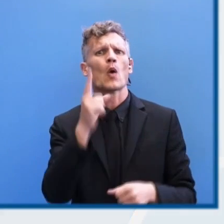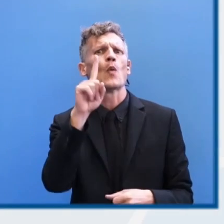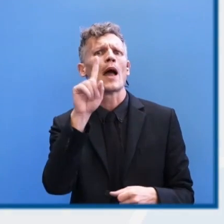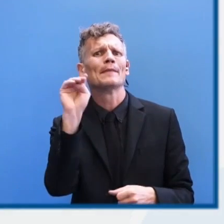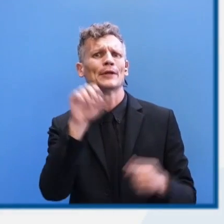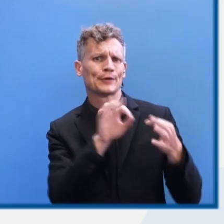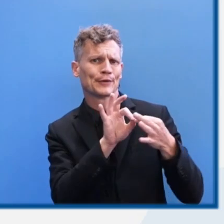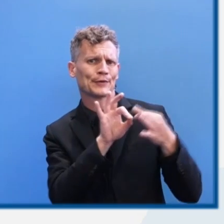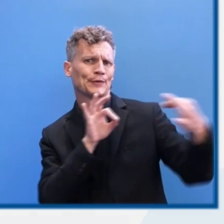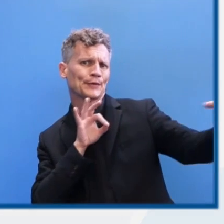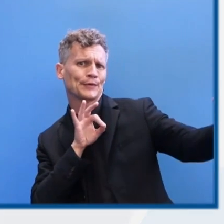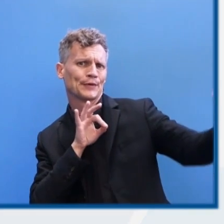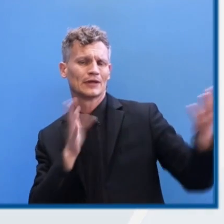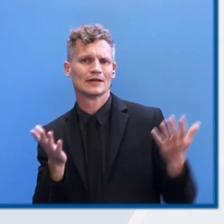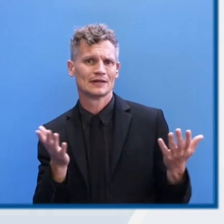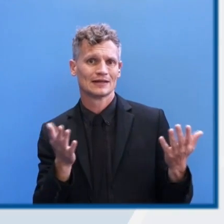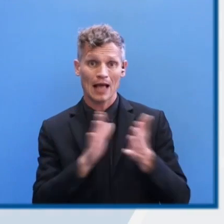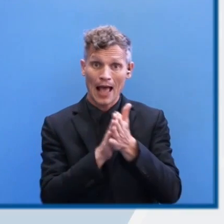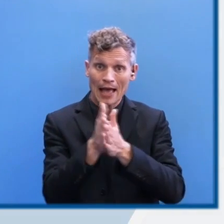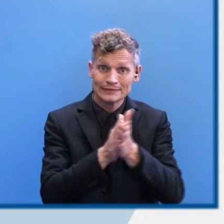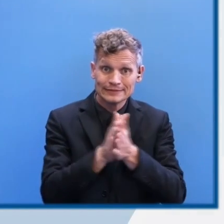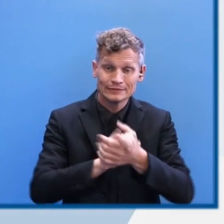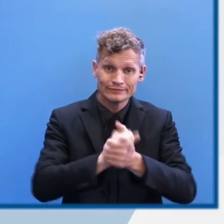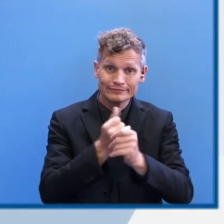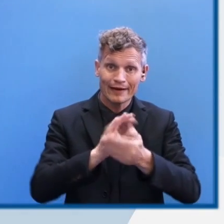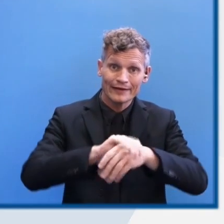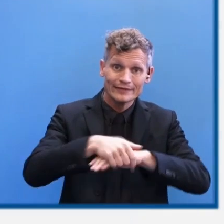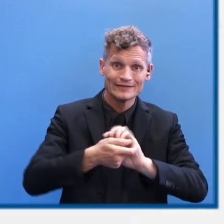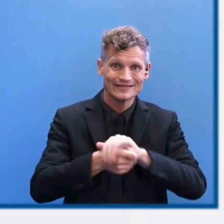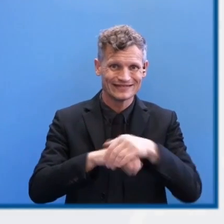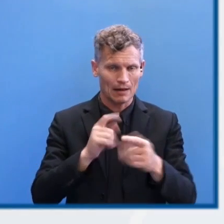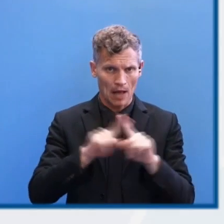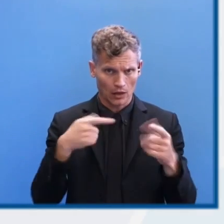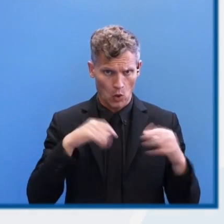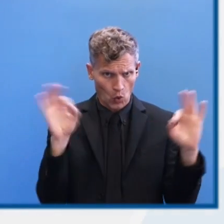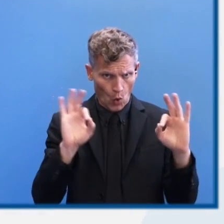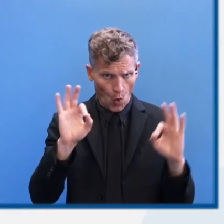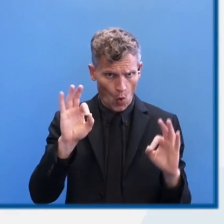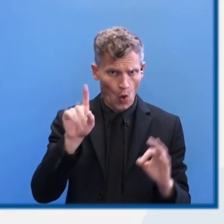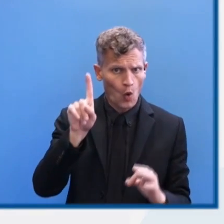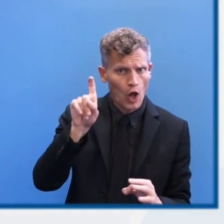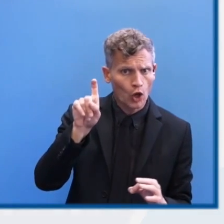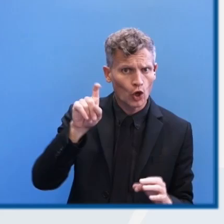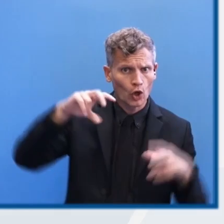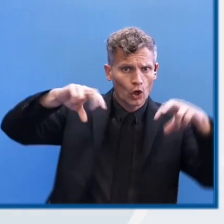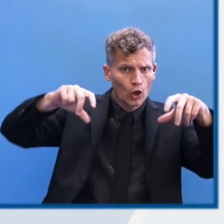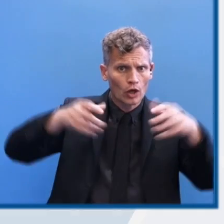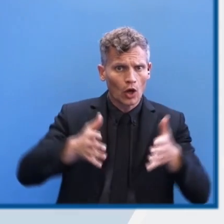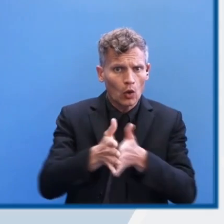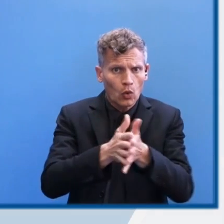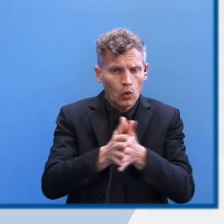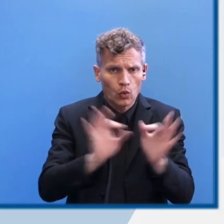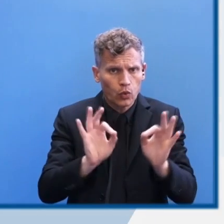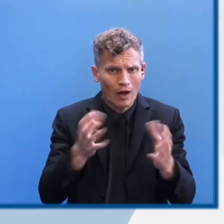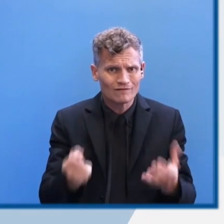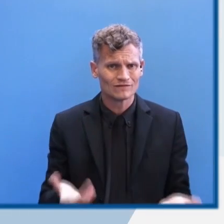cleaning your hands when the water is not available? So like one needs to actually see that how we actually reach and access them. And again, in the